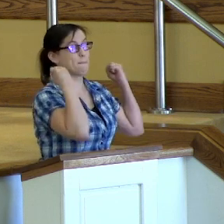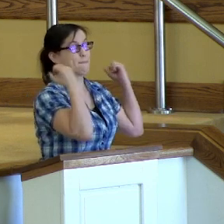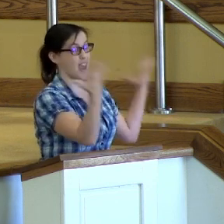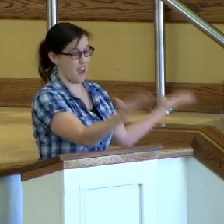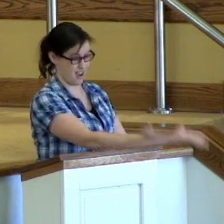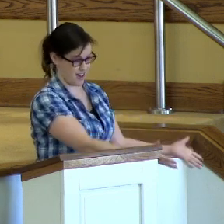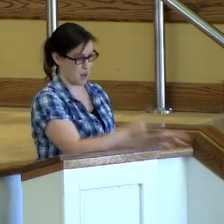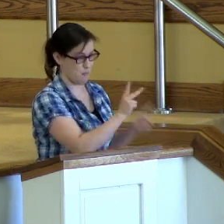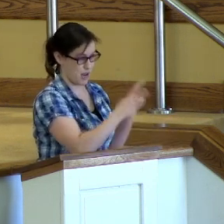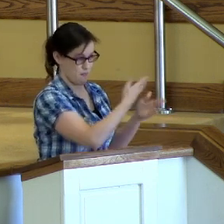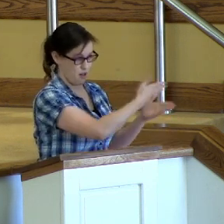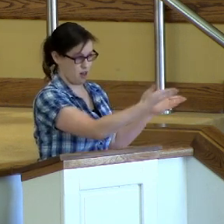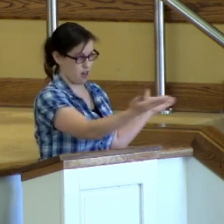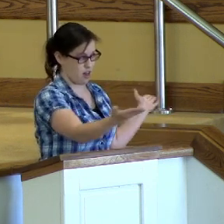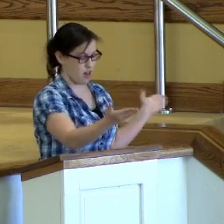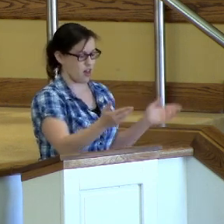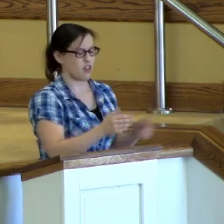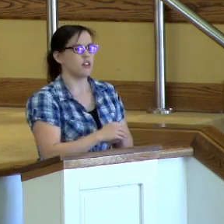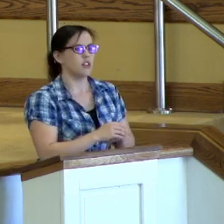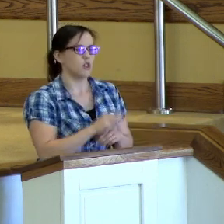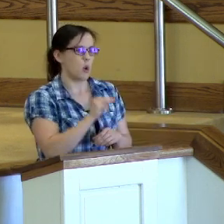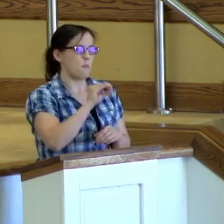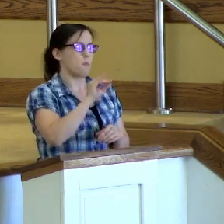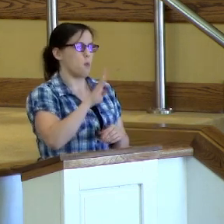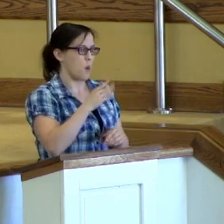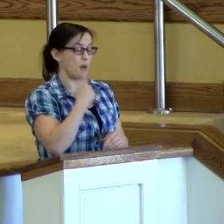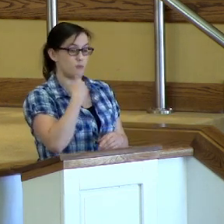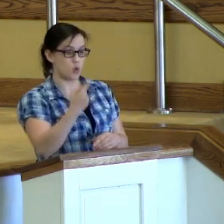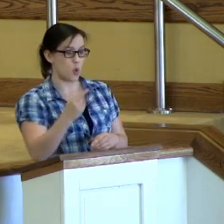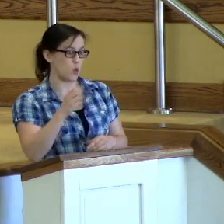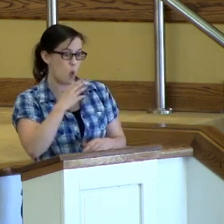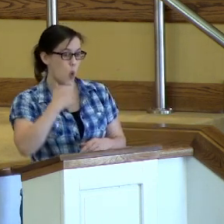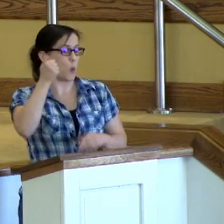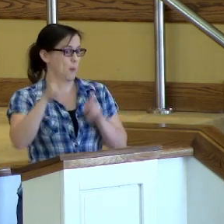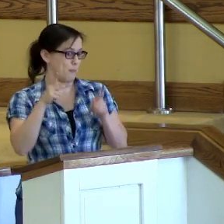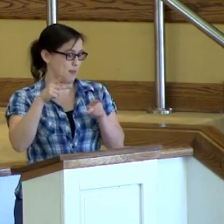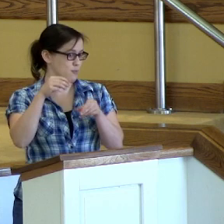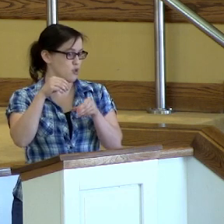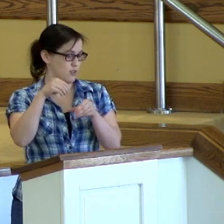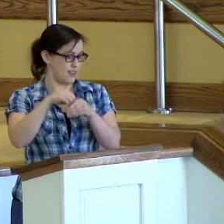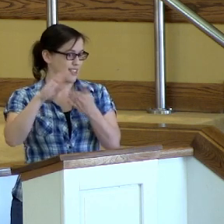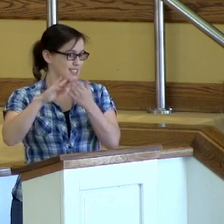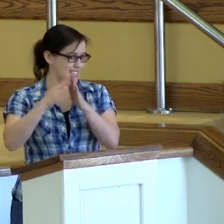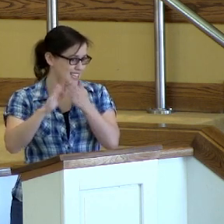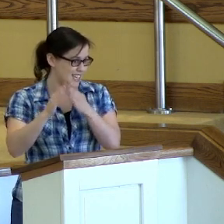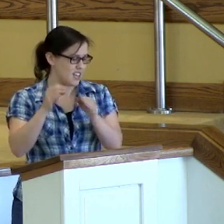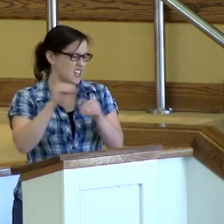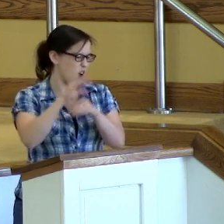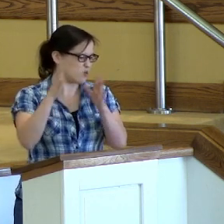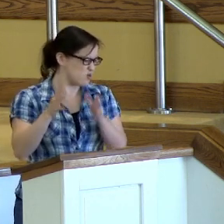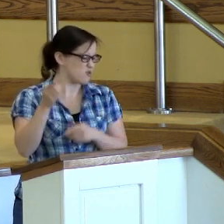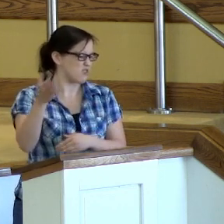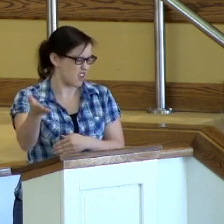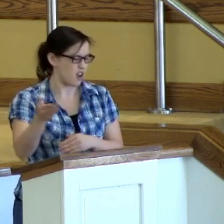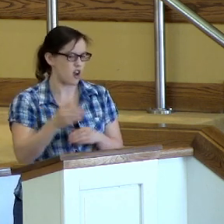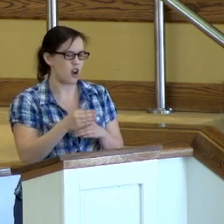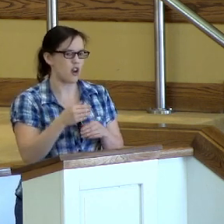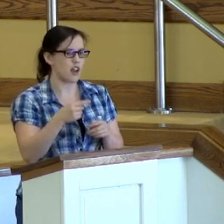was distressed because of the children of Israel. And Moab said unto the elders of Midian, that's a little bit familiar, isn't